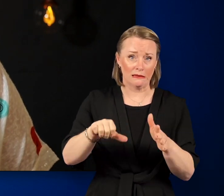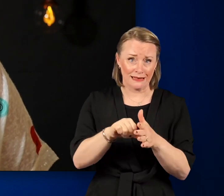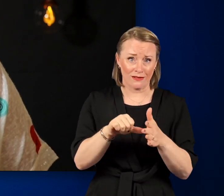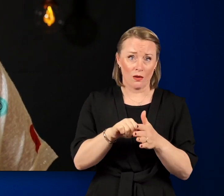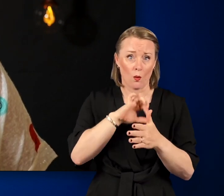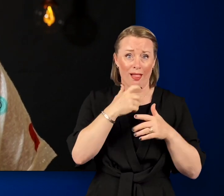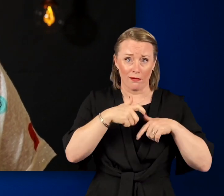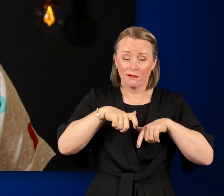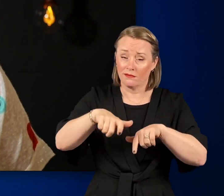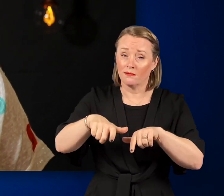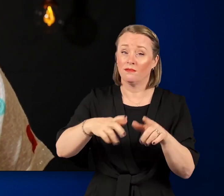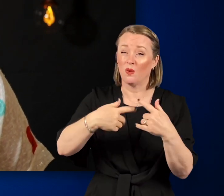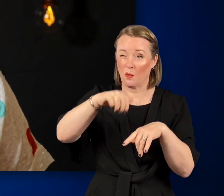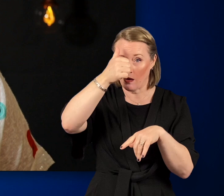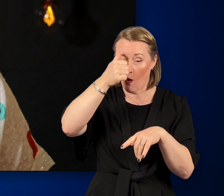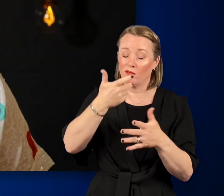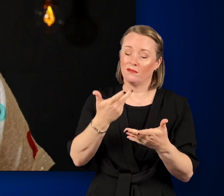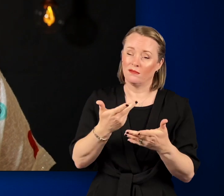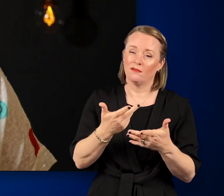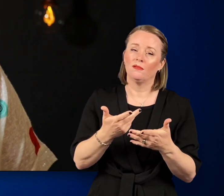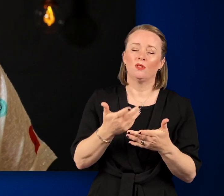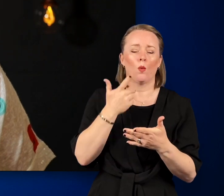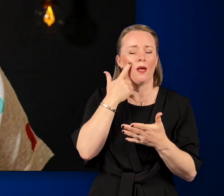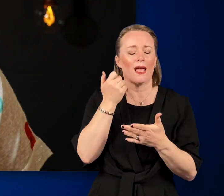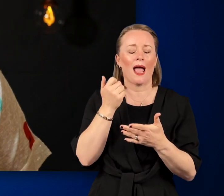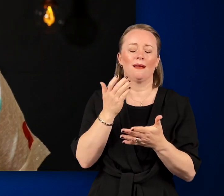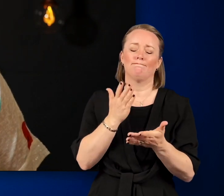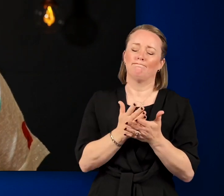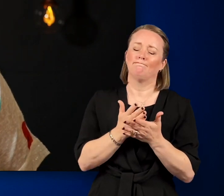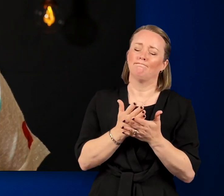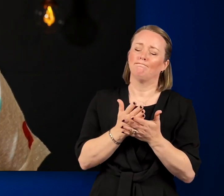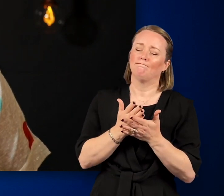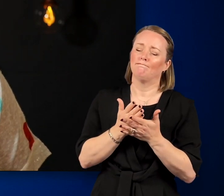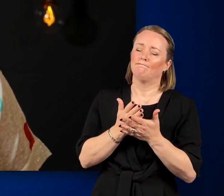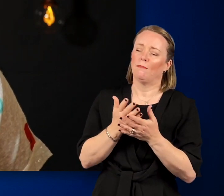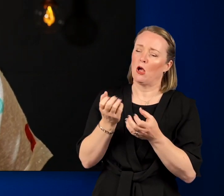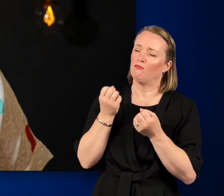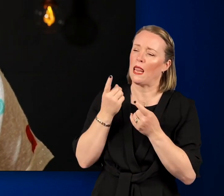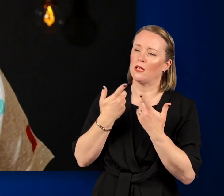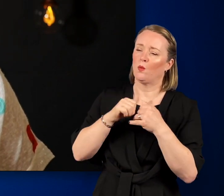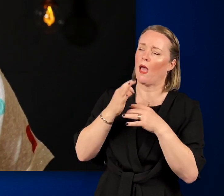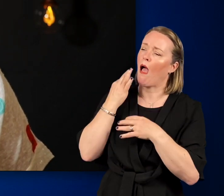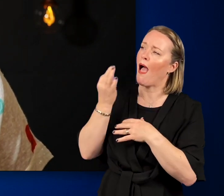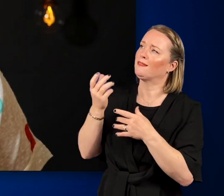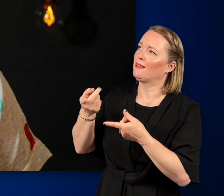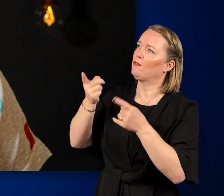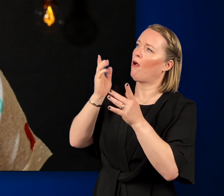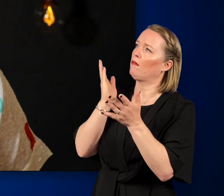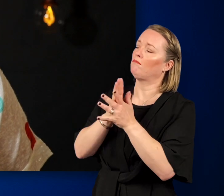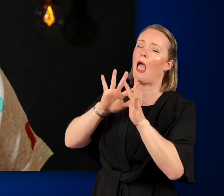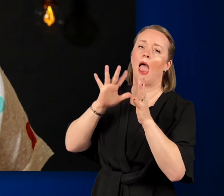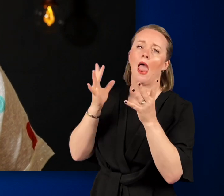some time. So let's recognize that we're coming to the God who holds all things in his